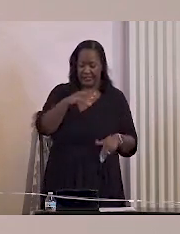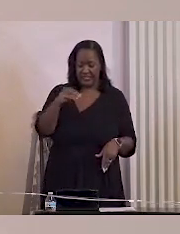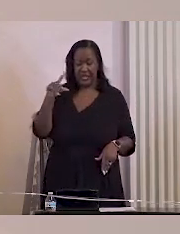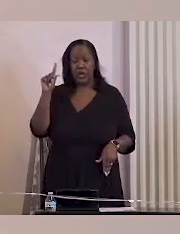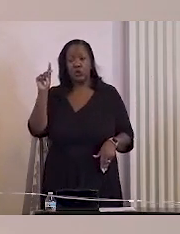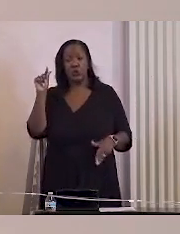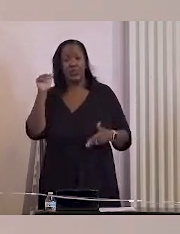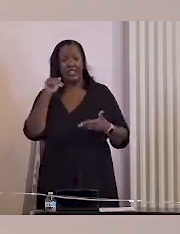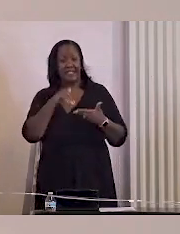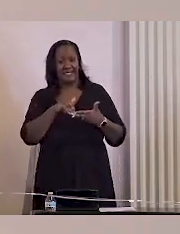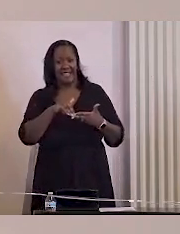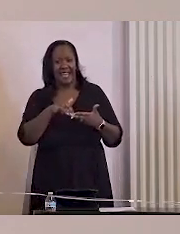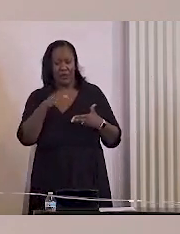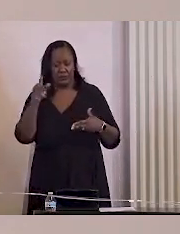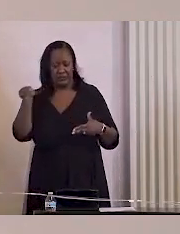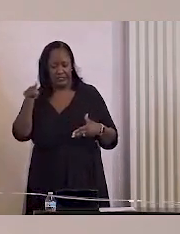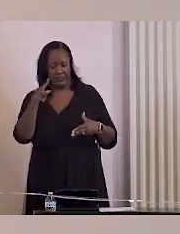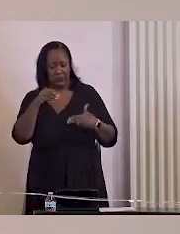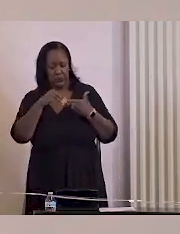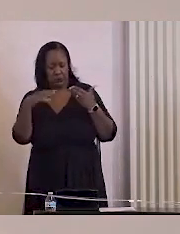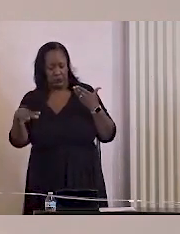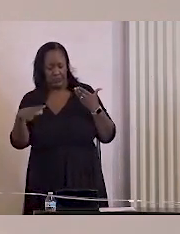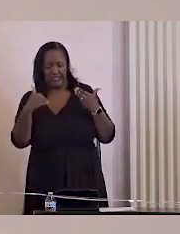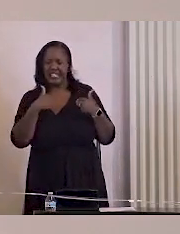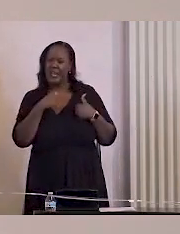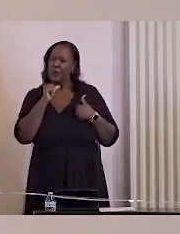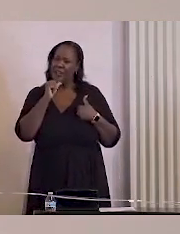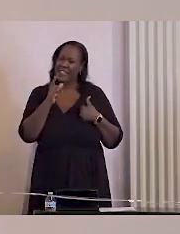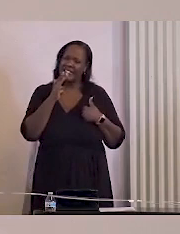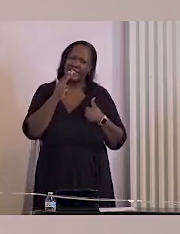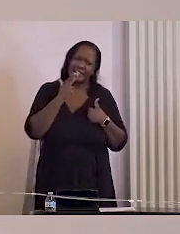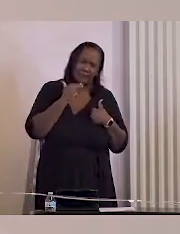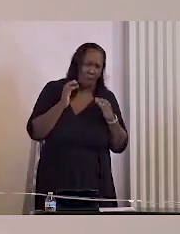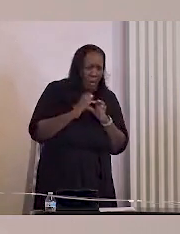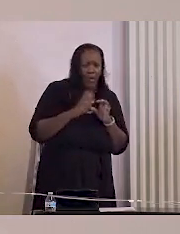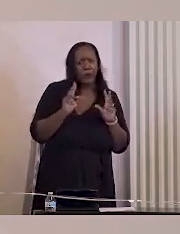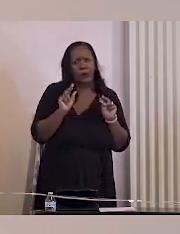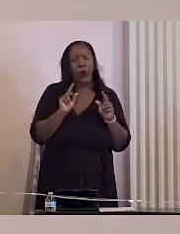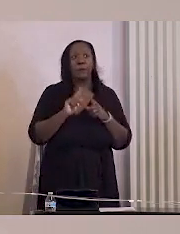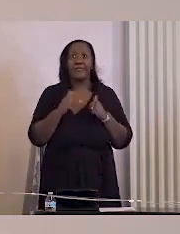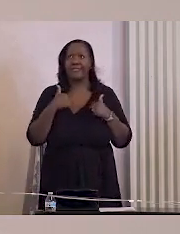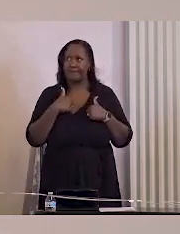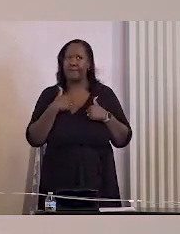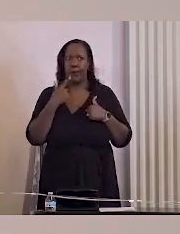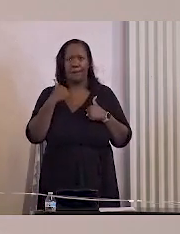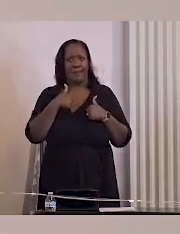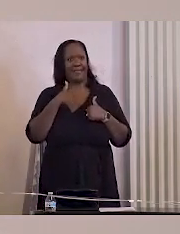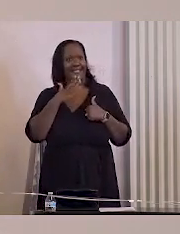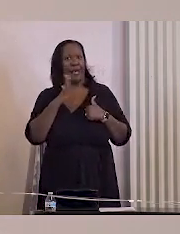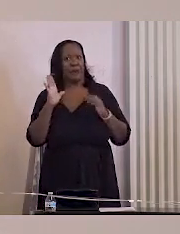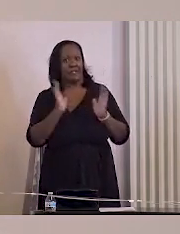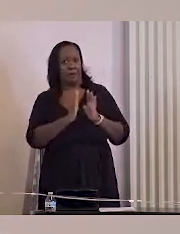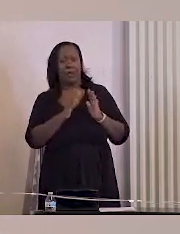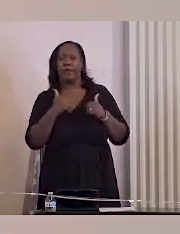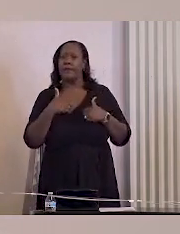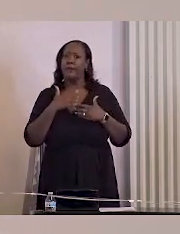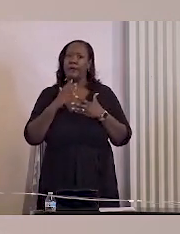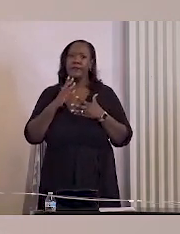gownies, it wasn't that small, but still, the smallest place I ever lived. There wasn't a lot of